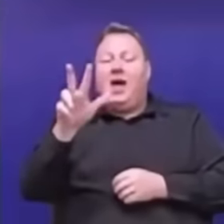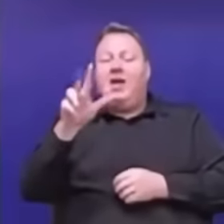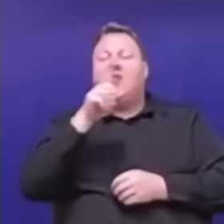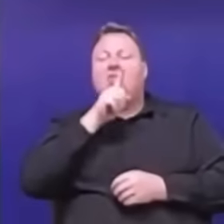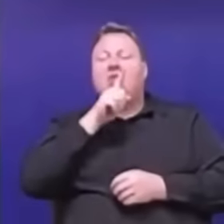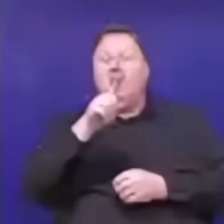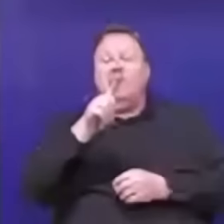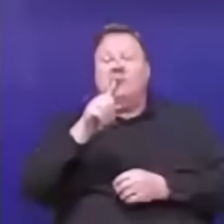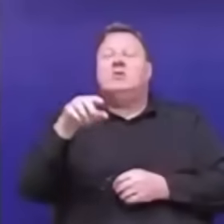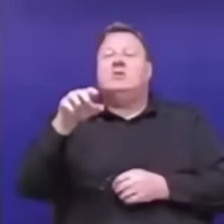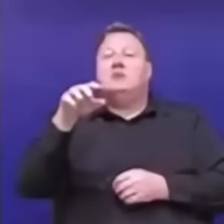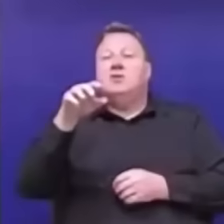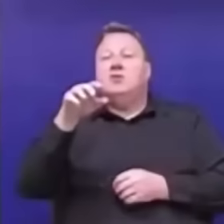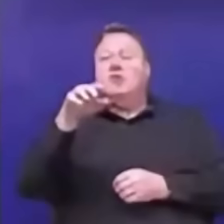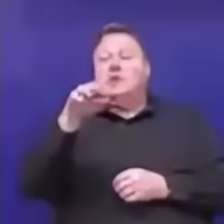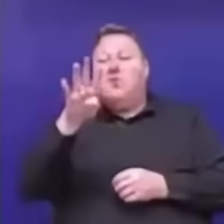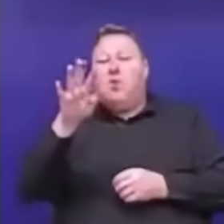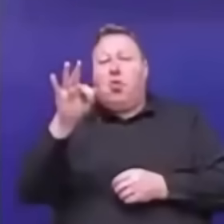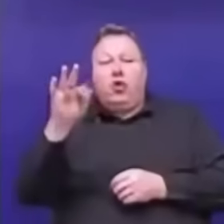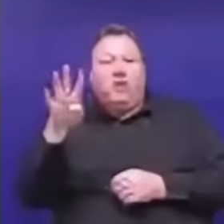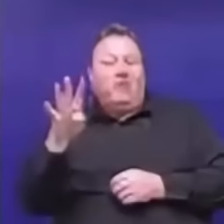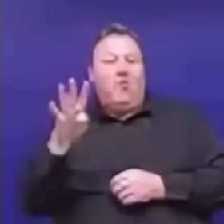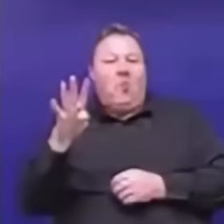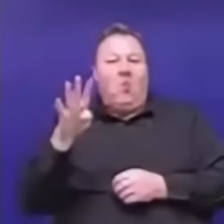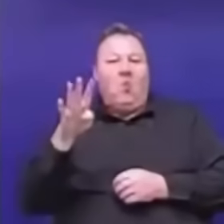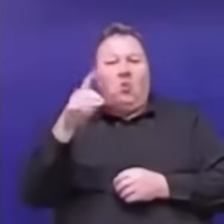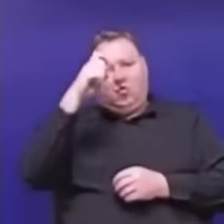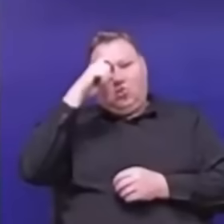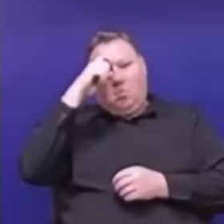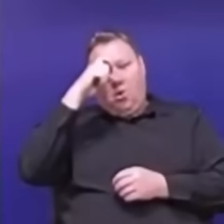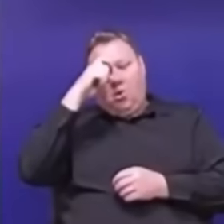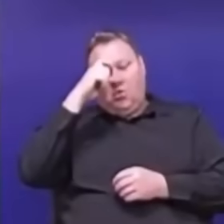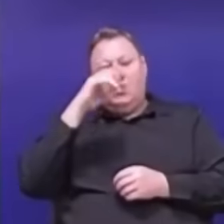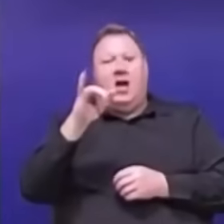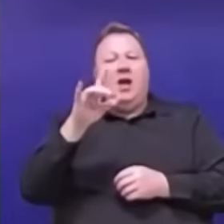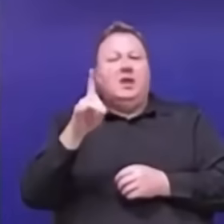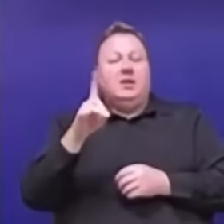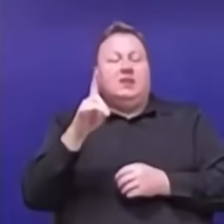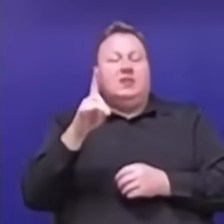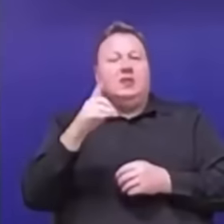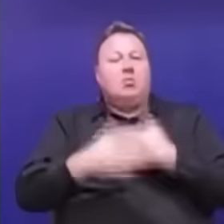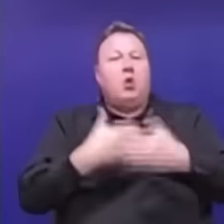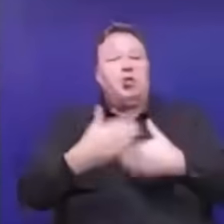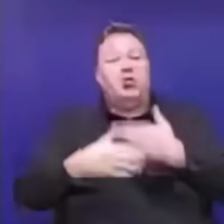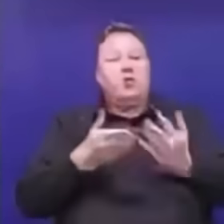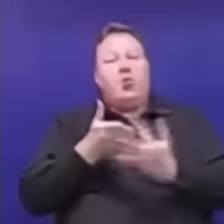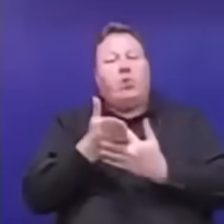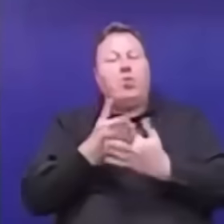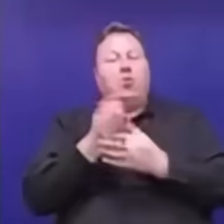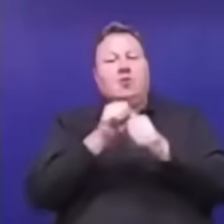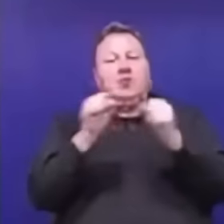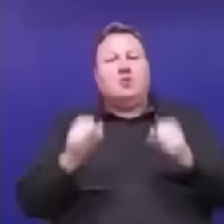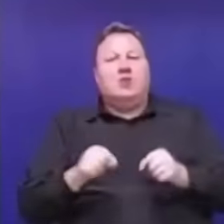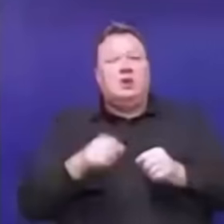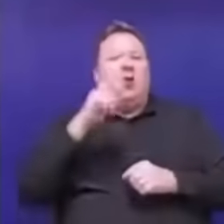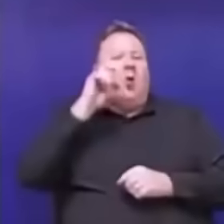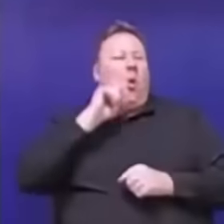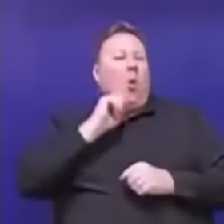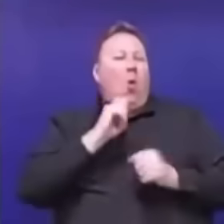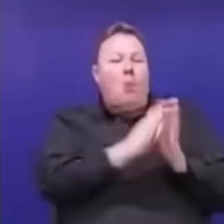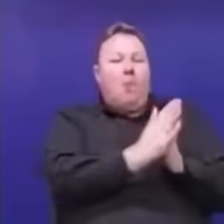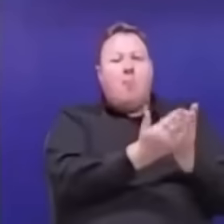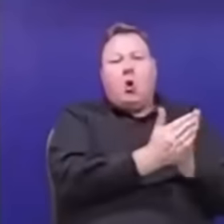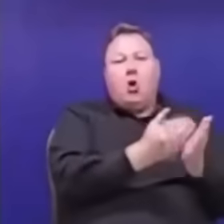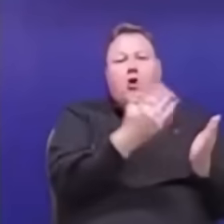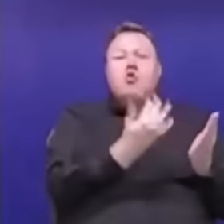118,434 Smart ID applications have already been processed through this new system for people who are switching from the old green ID book to